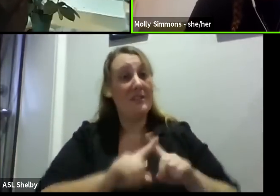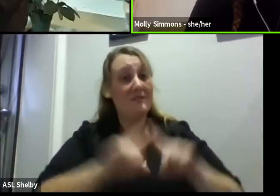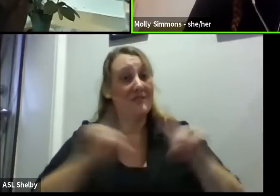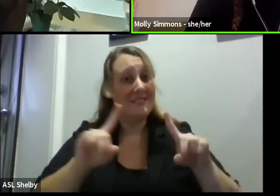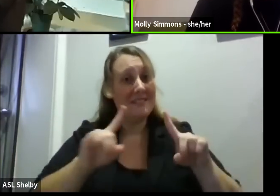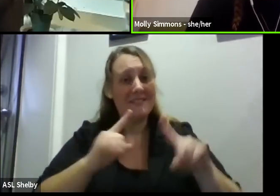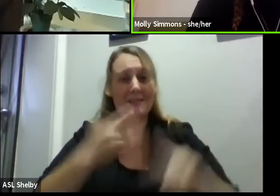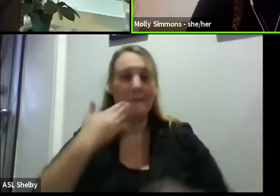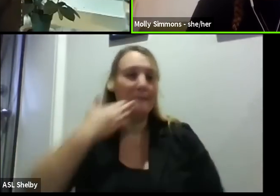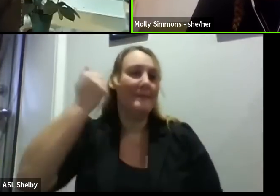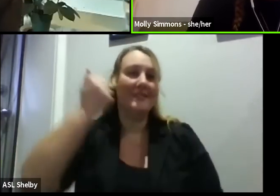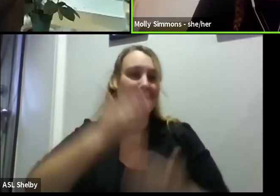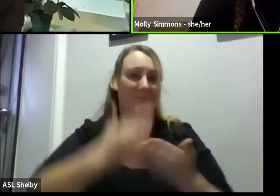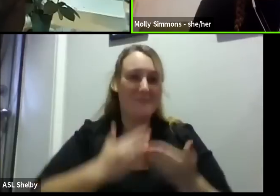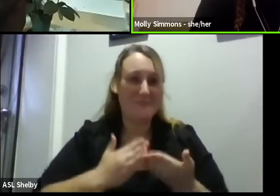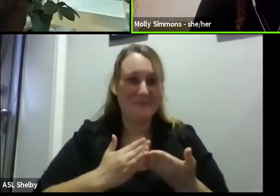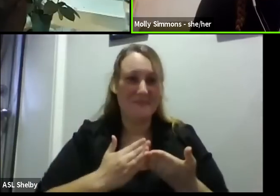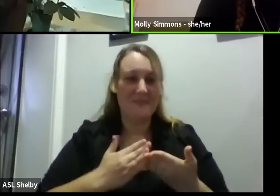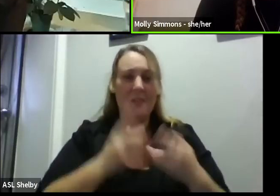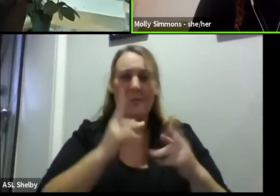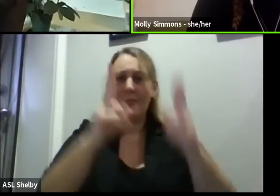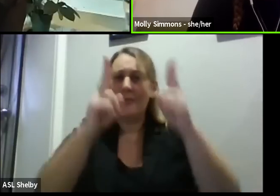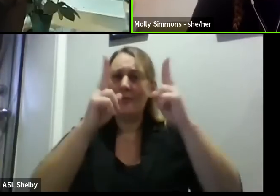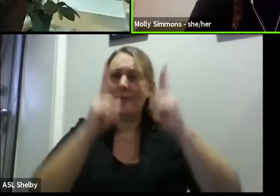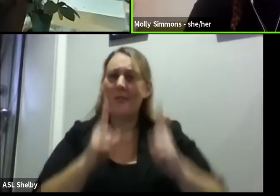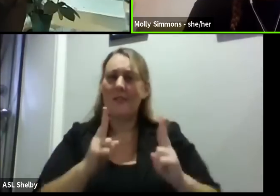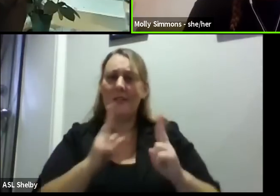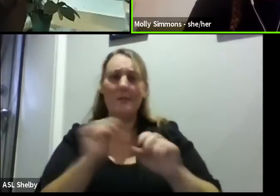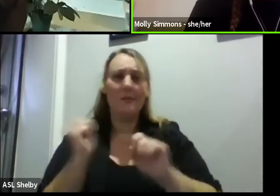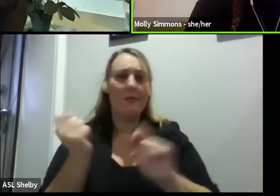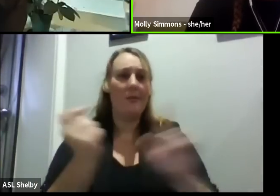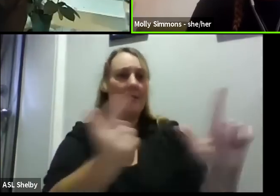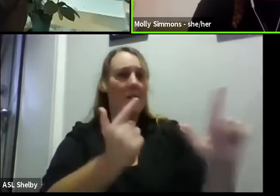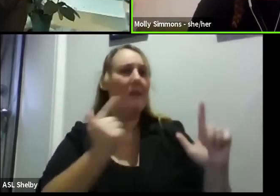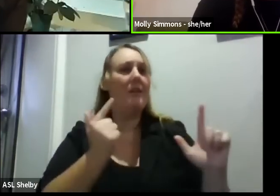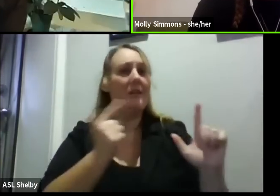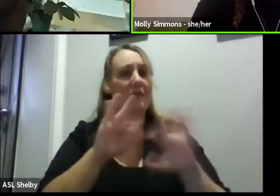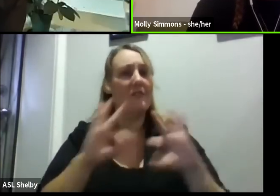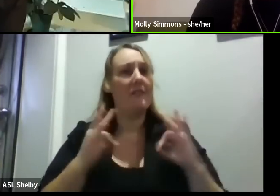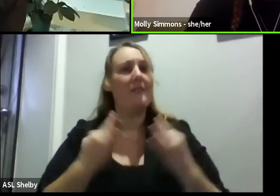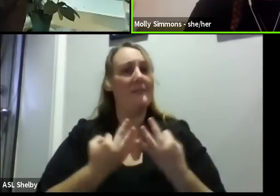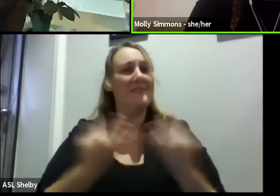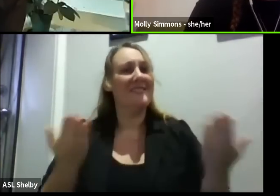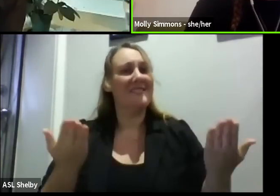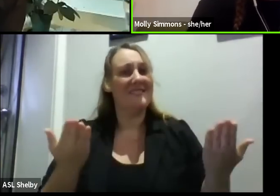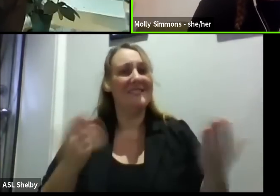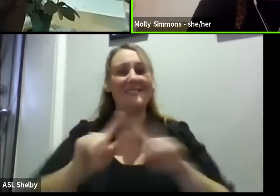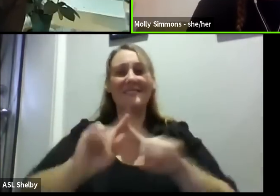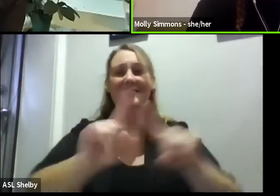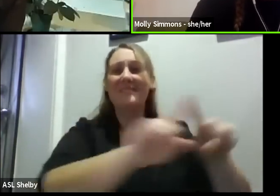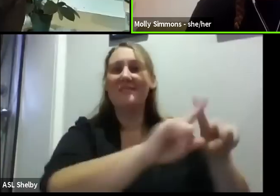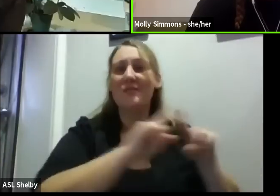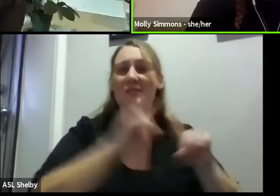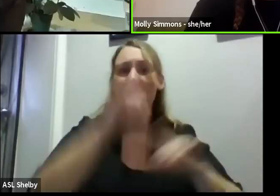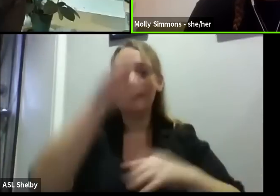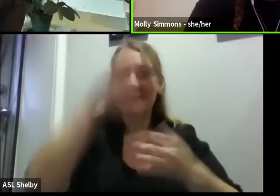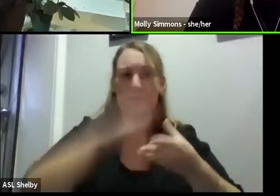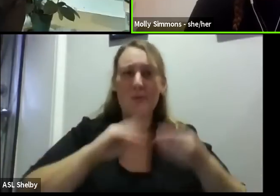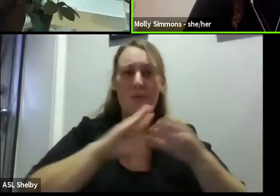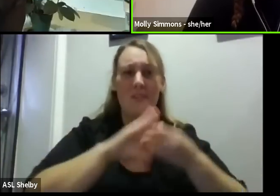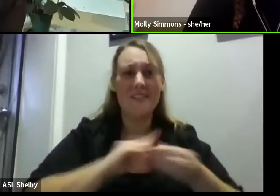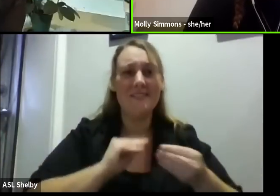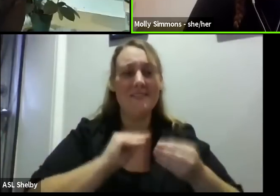all the varying perspectives and stories of our siblings and community members and do what we can to make sure that we can all work together to lift each other